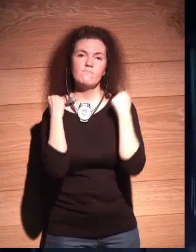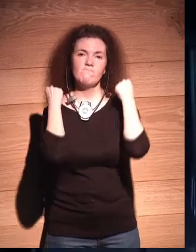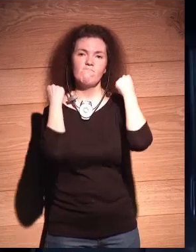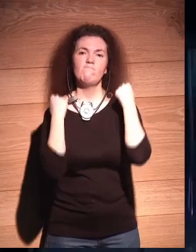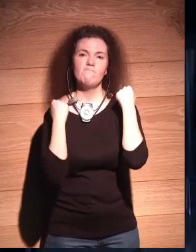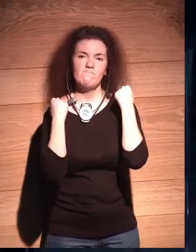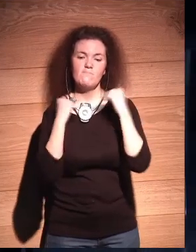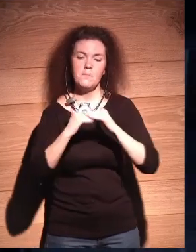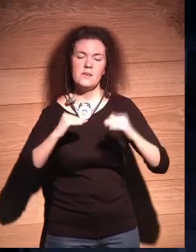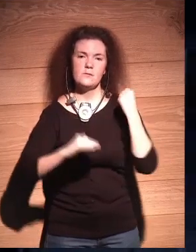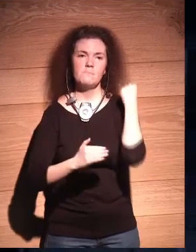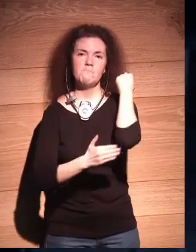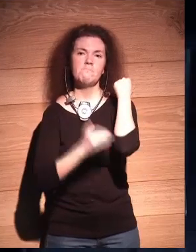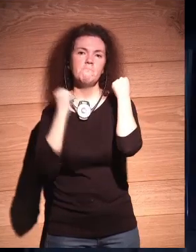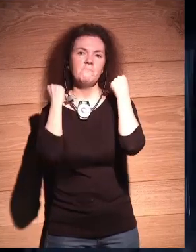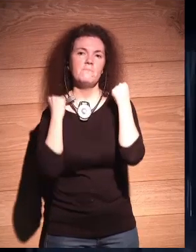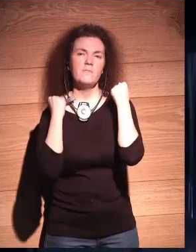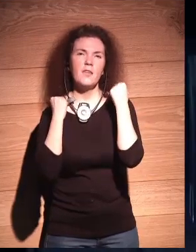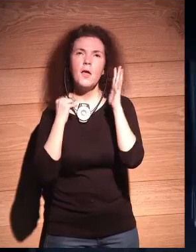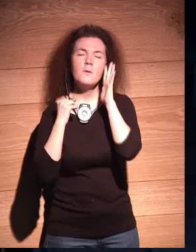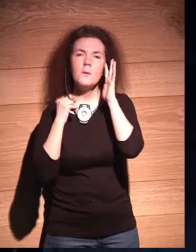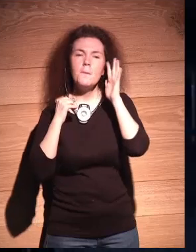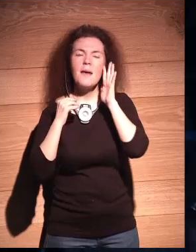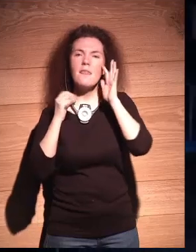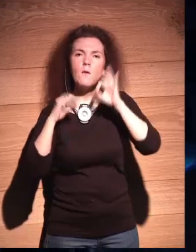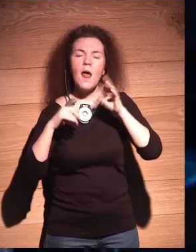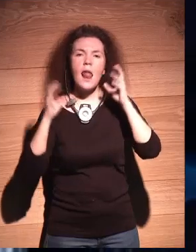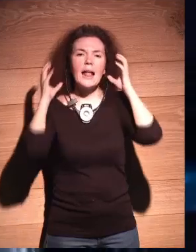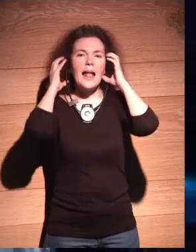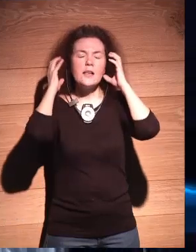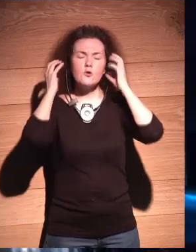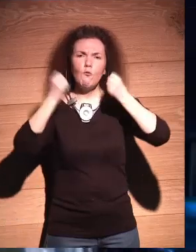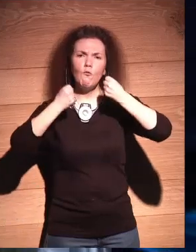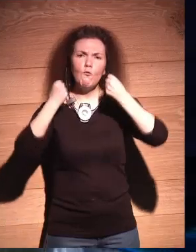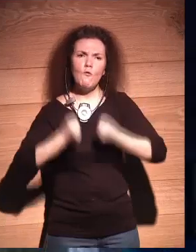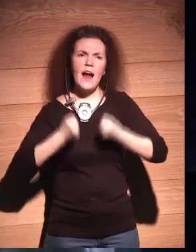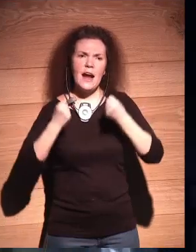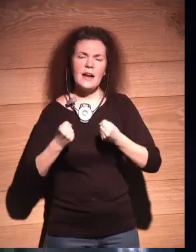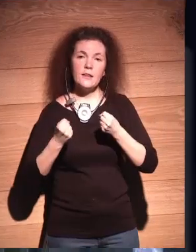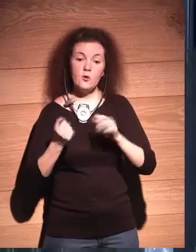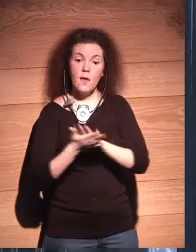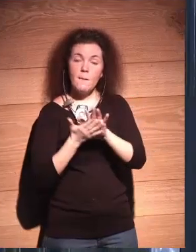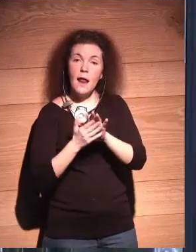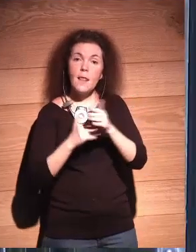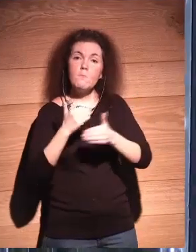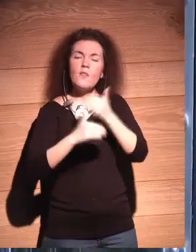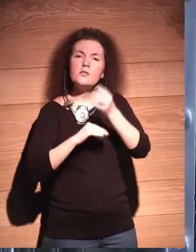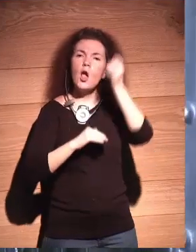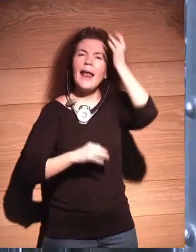loud headphones. And speaking of the creative process, like most of the things that I've